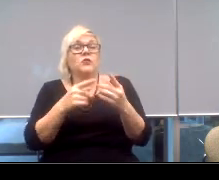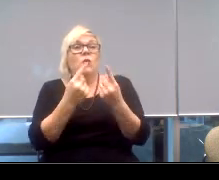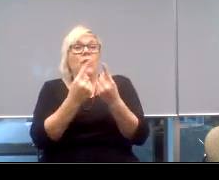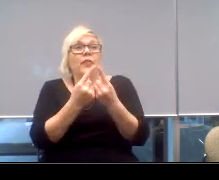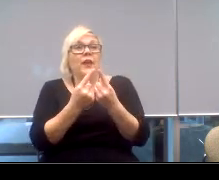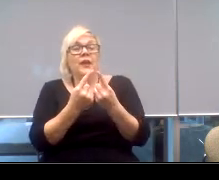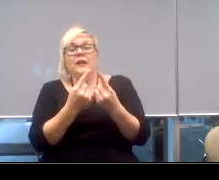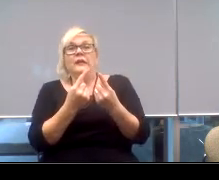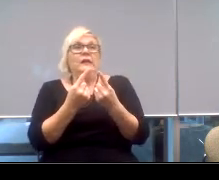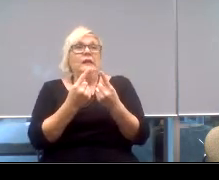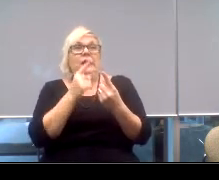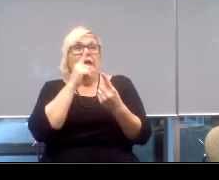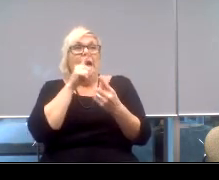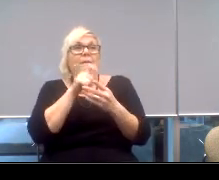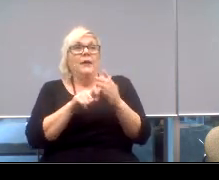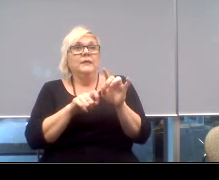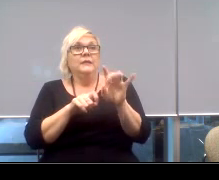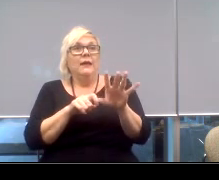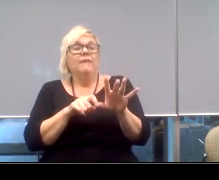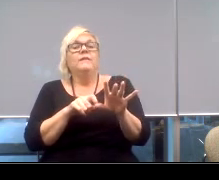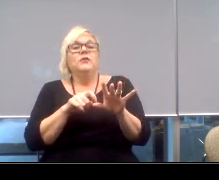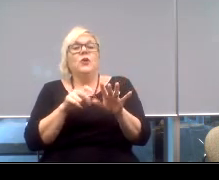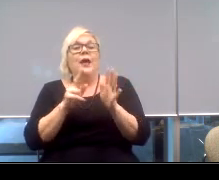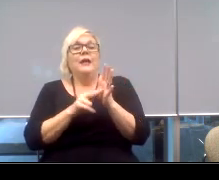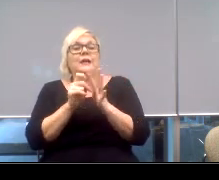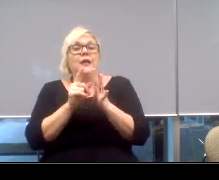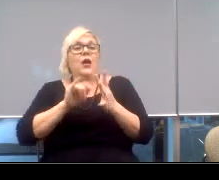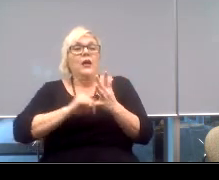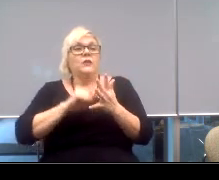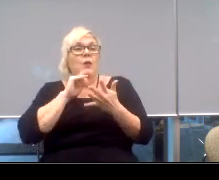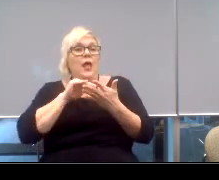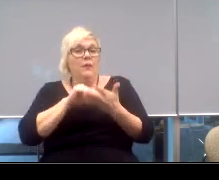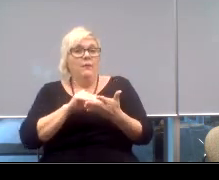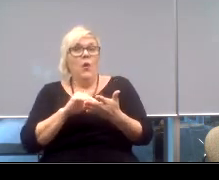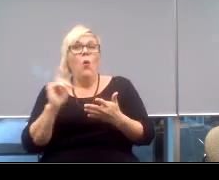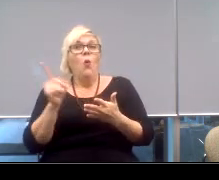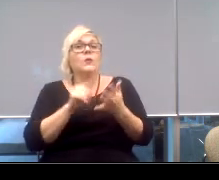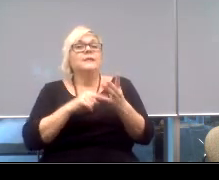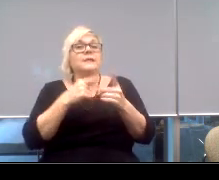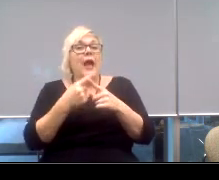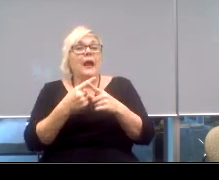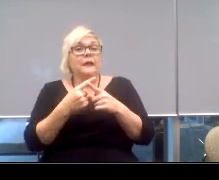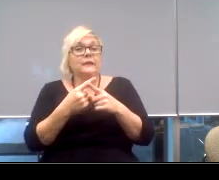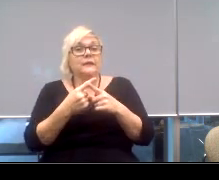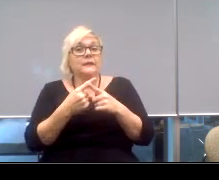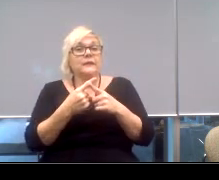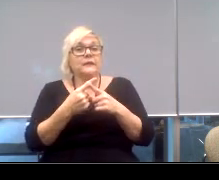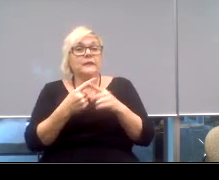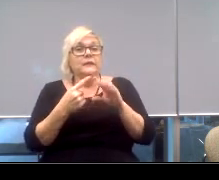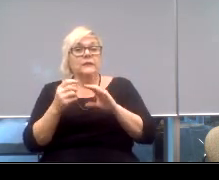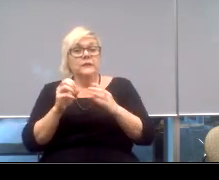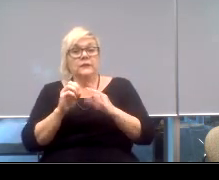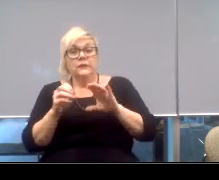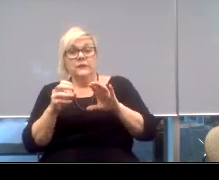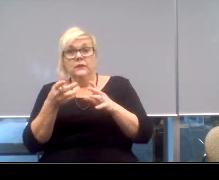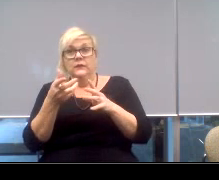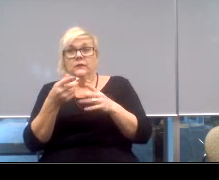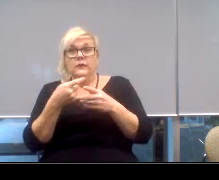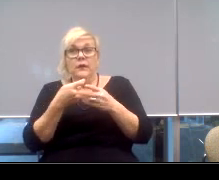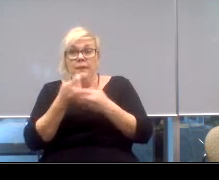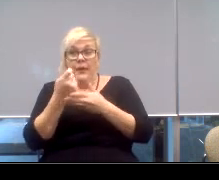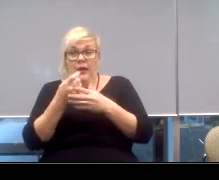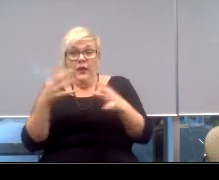of pooling those risks. Each year, all taxpayers pay a premium to cover the costs of running the NDIS and providing care and